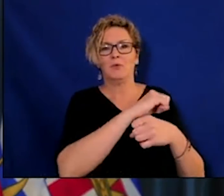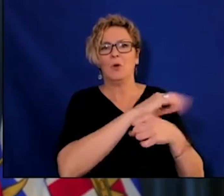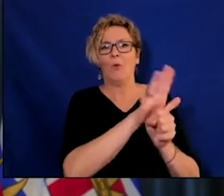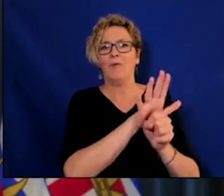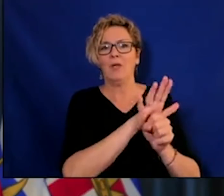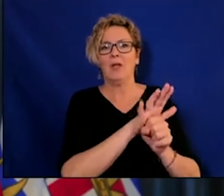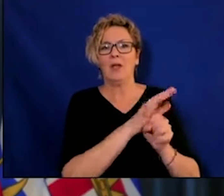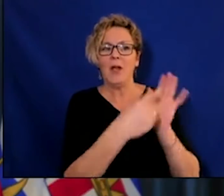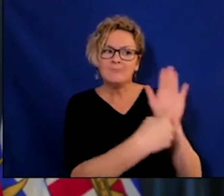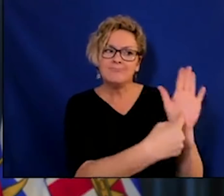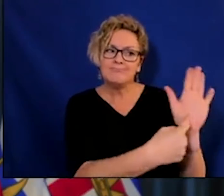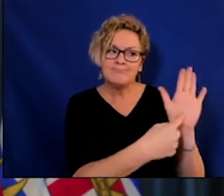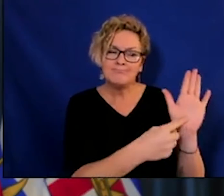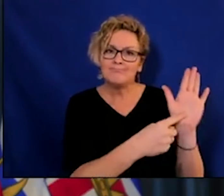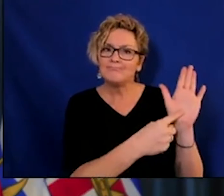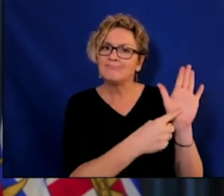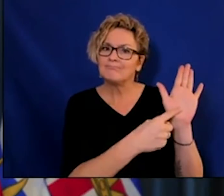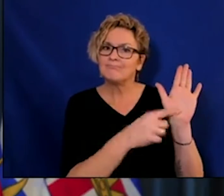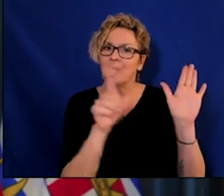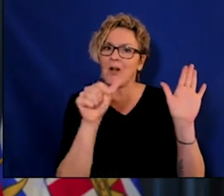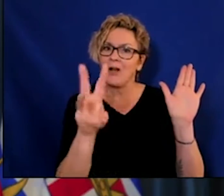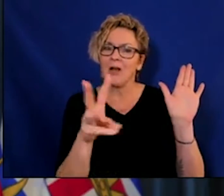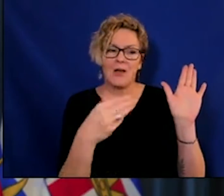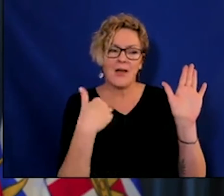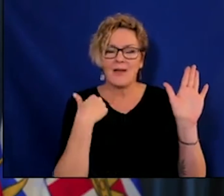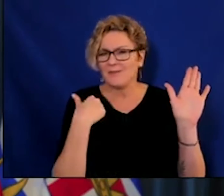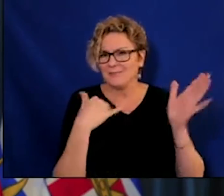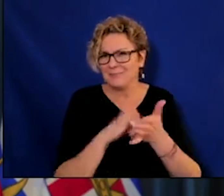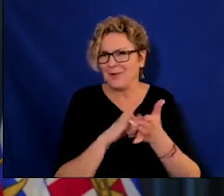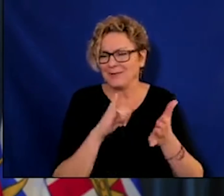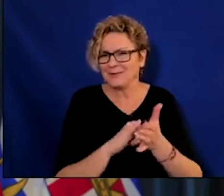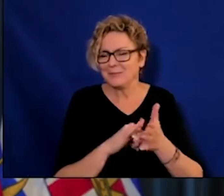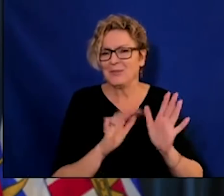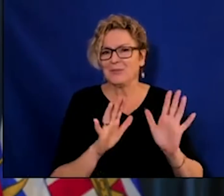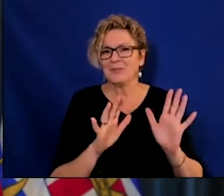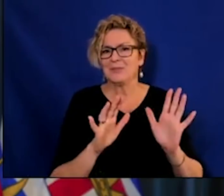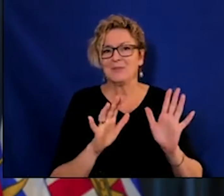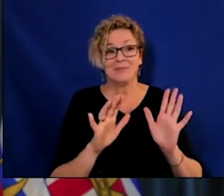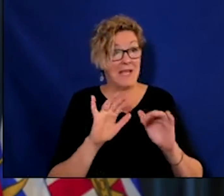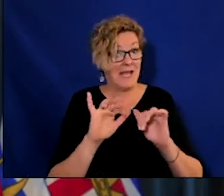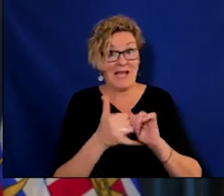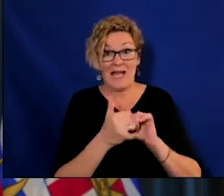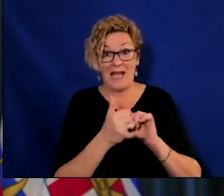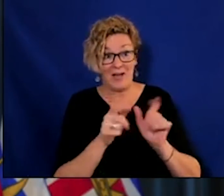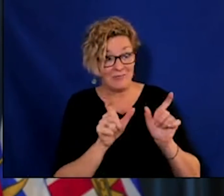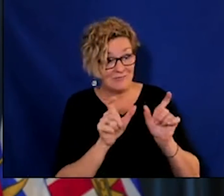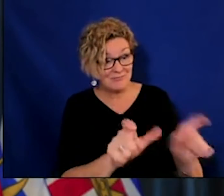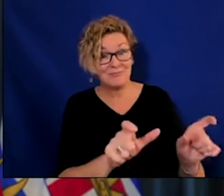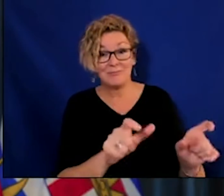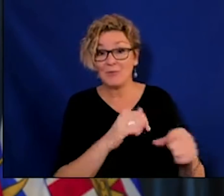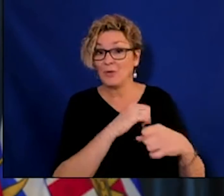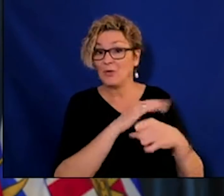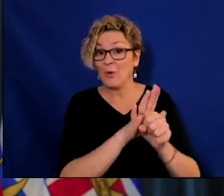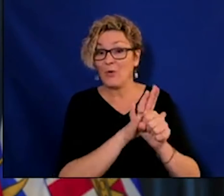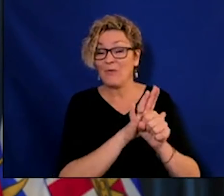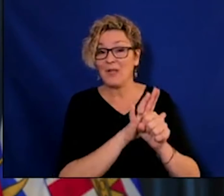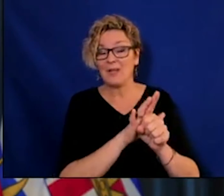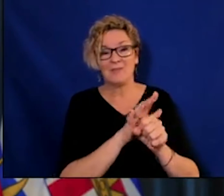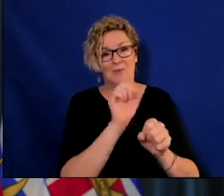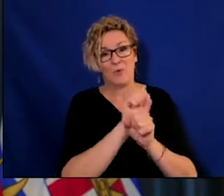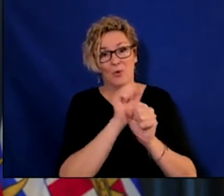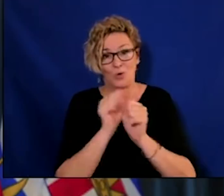this in our discussions of these questions. I wanted to just specifically, on the issue of